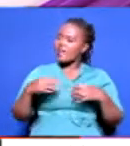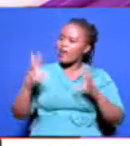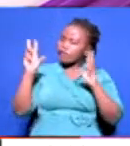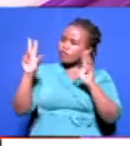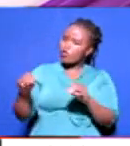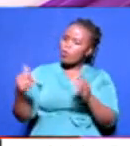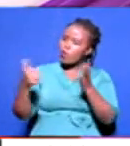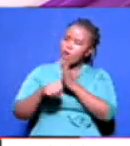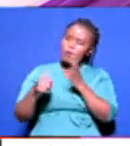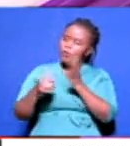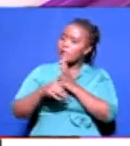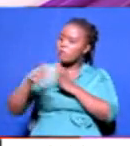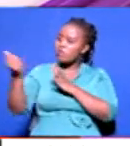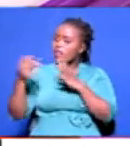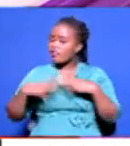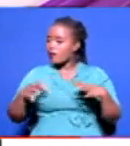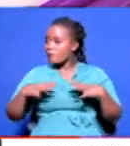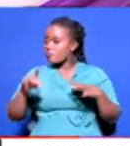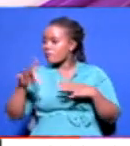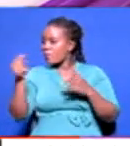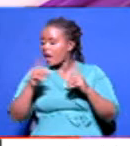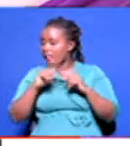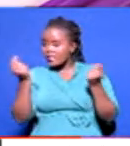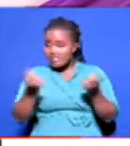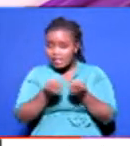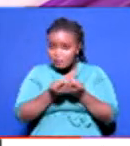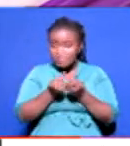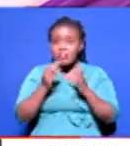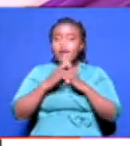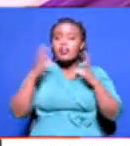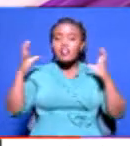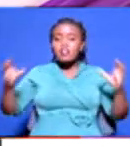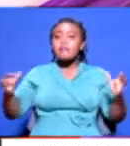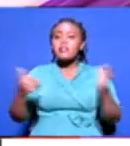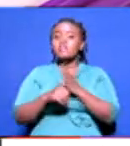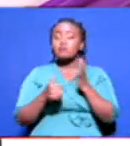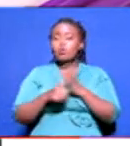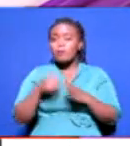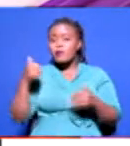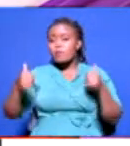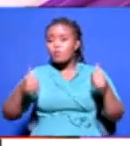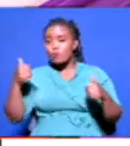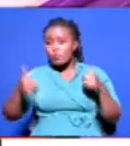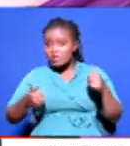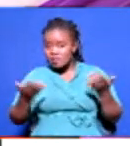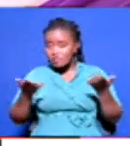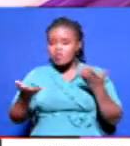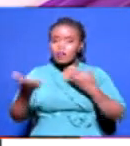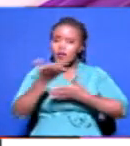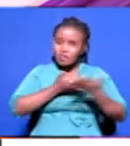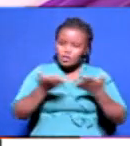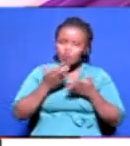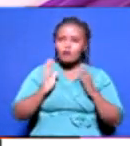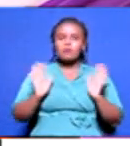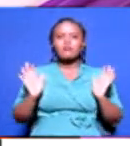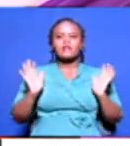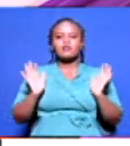zingine. Ile tatizo kubwa tuko nayo ni tatizo ya uchumi. Na